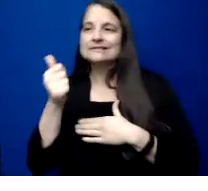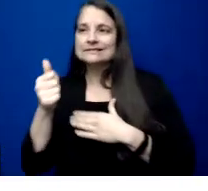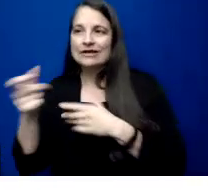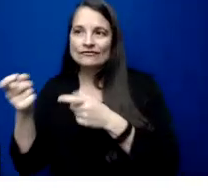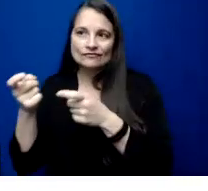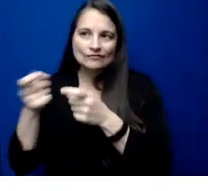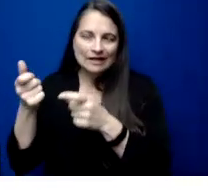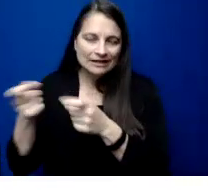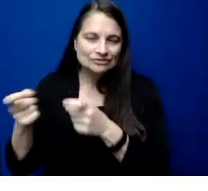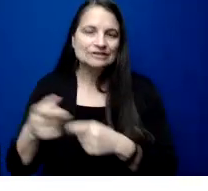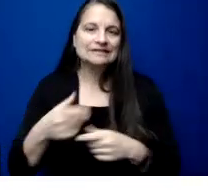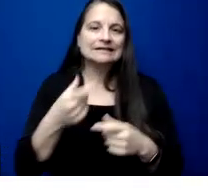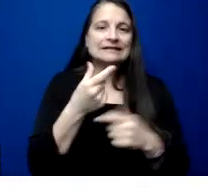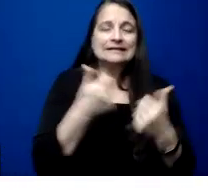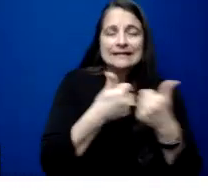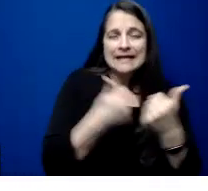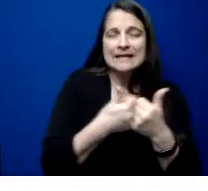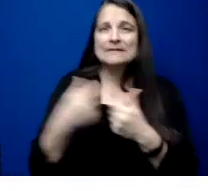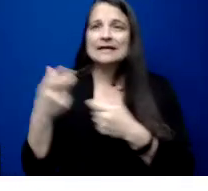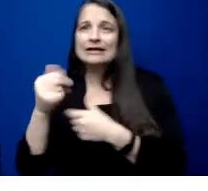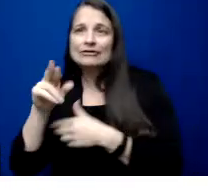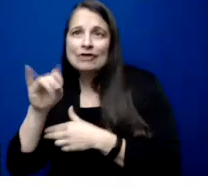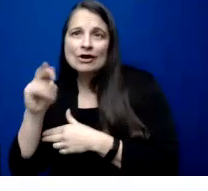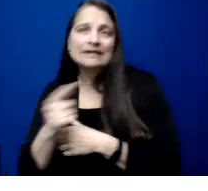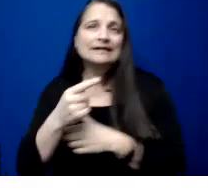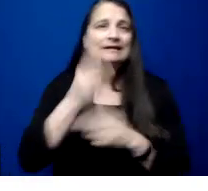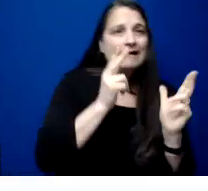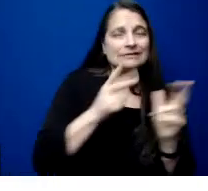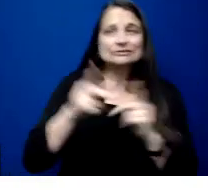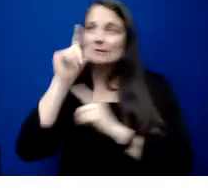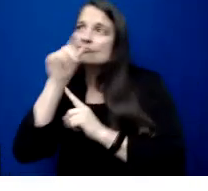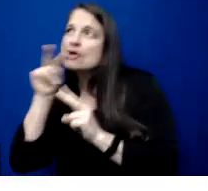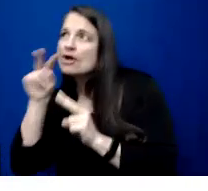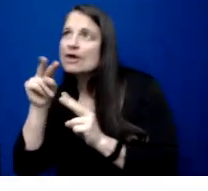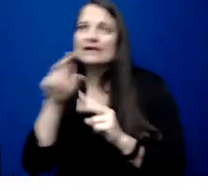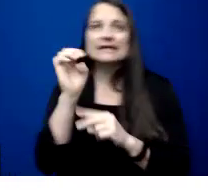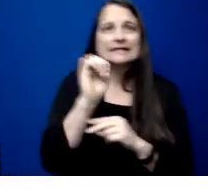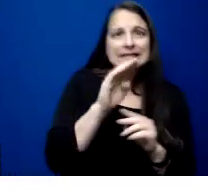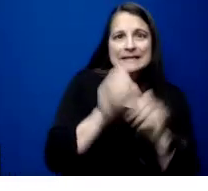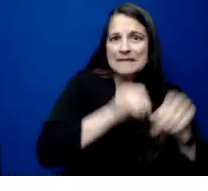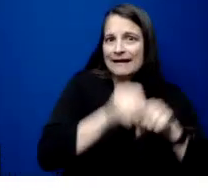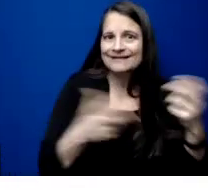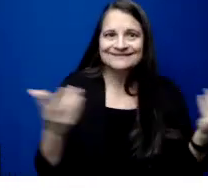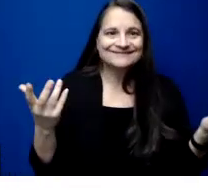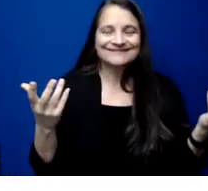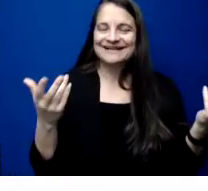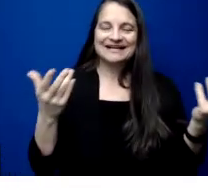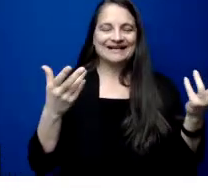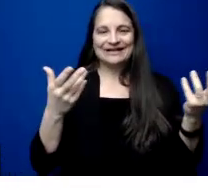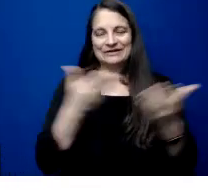self-regulation, gaming, gardening, camping, hunting, birding, e-bikes, things to